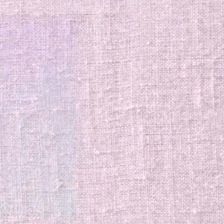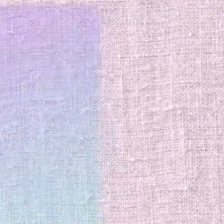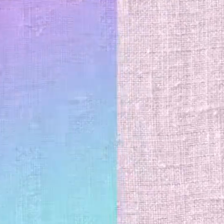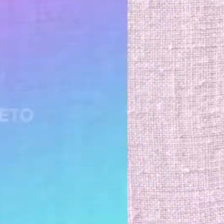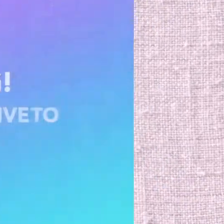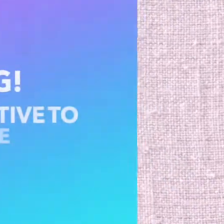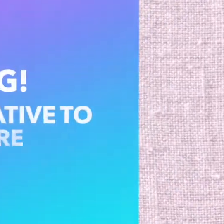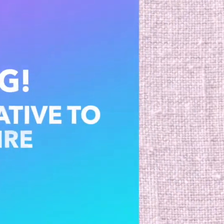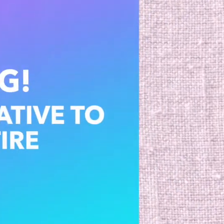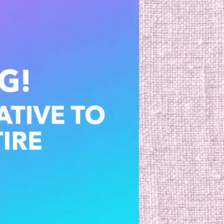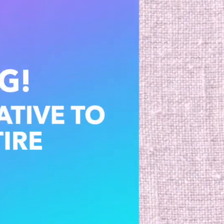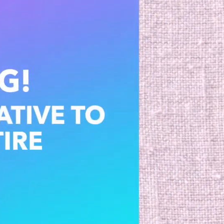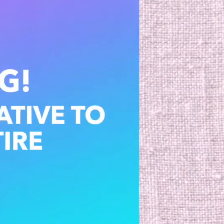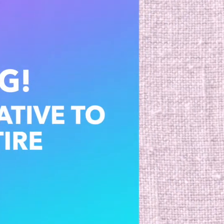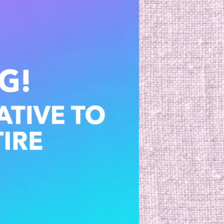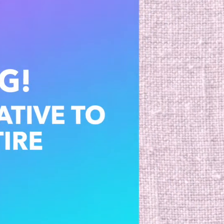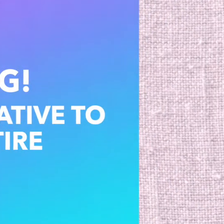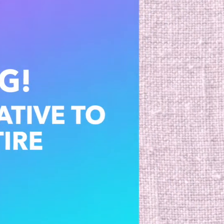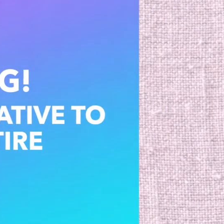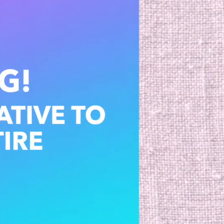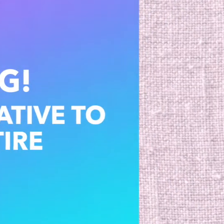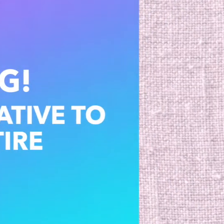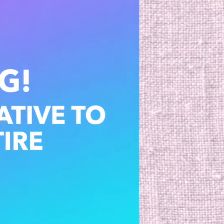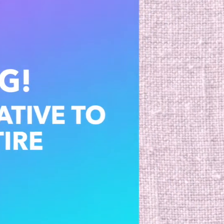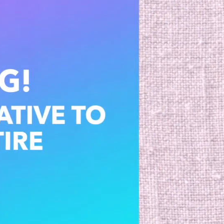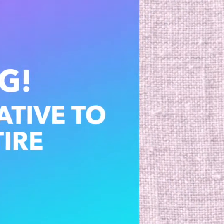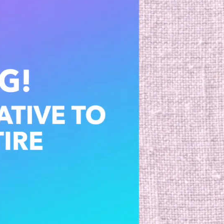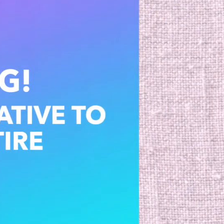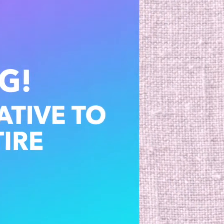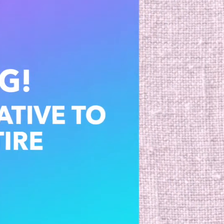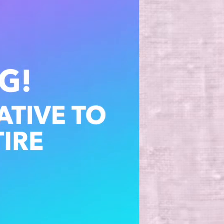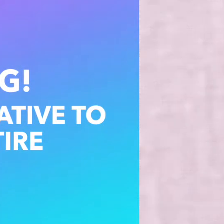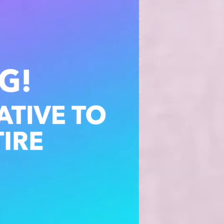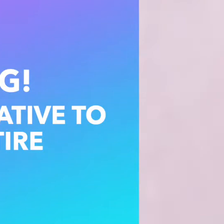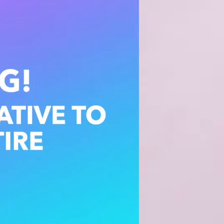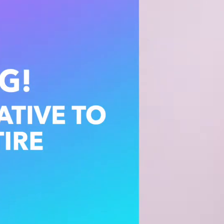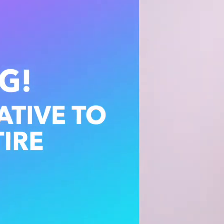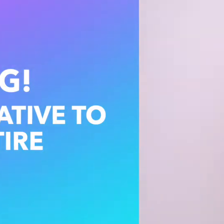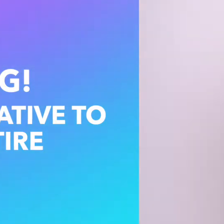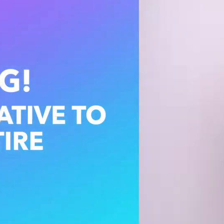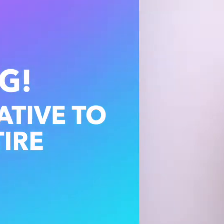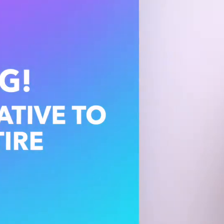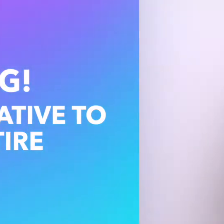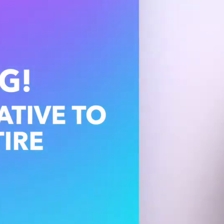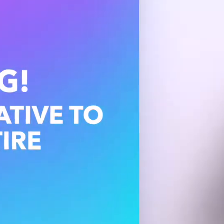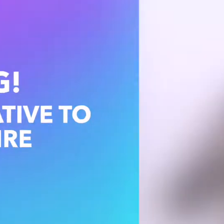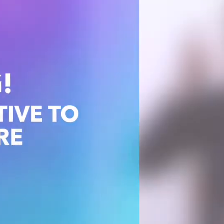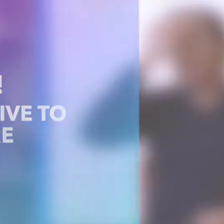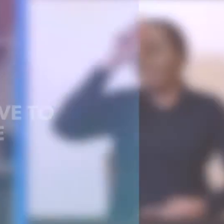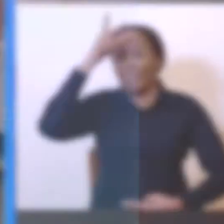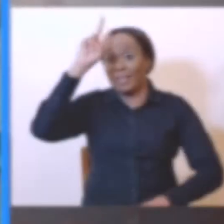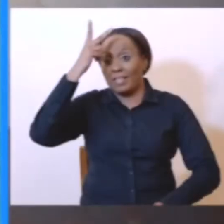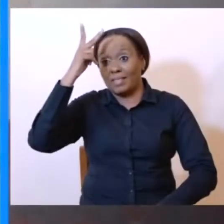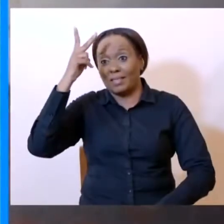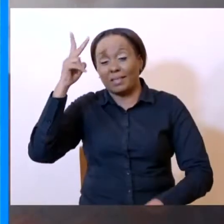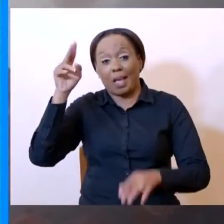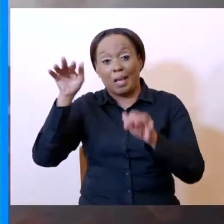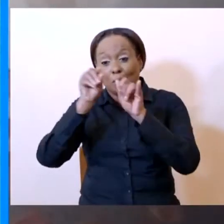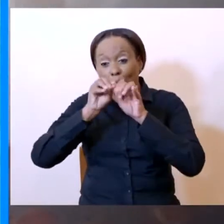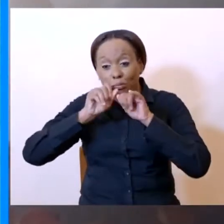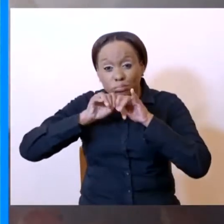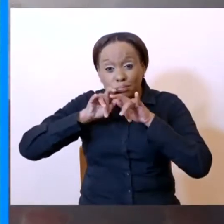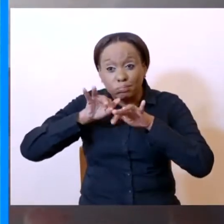Point is that there's an important clock that is ticking. One is the fact that this virus is in an environment